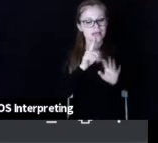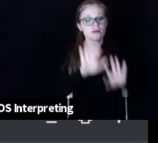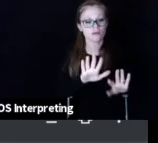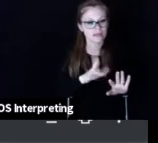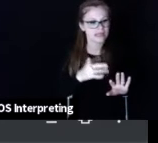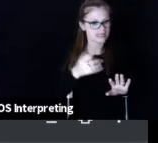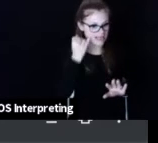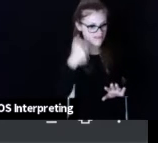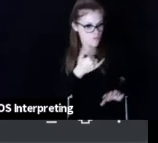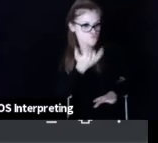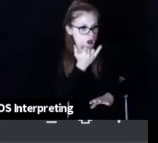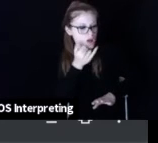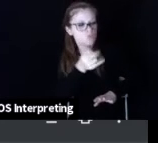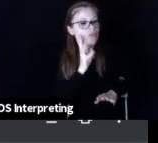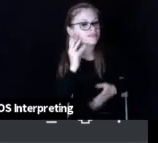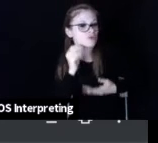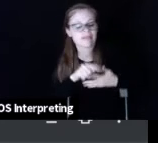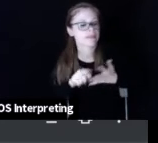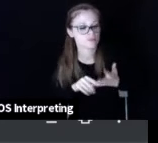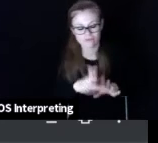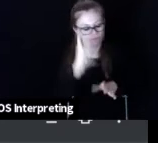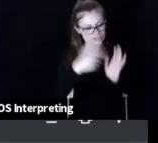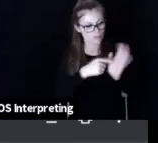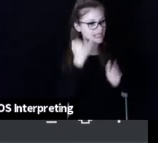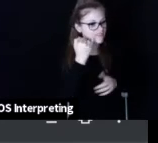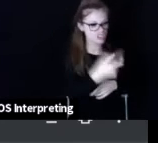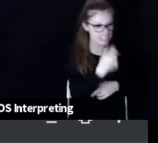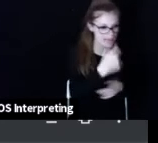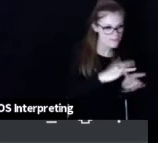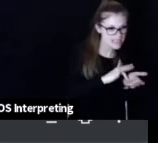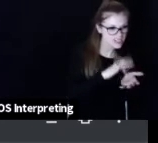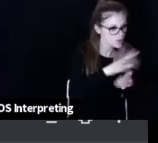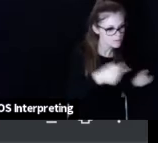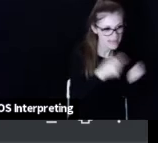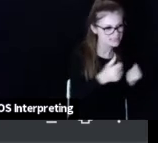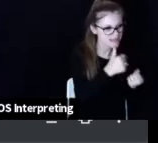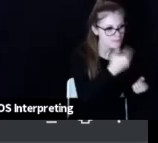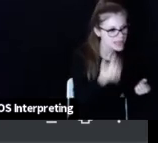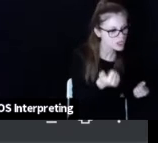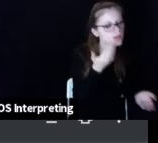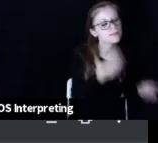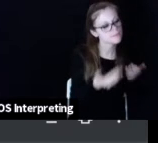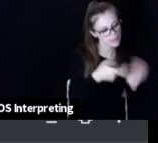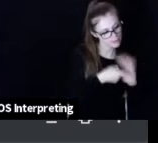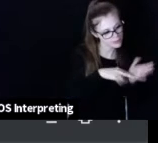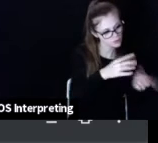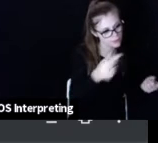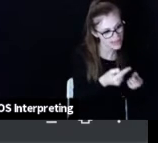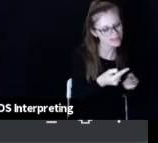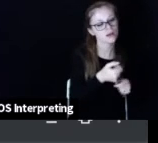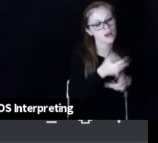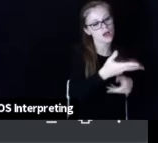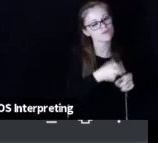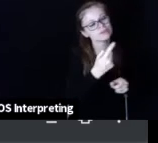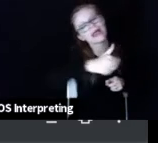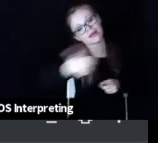wrong, right? If you take this medication and your pain doesn't get better, your pain might be caused by something else. If